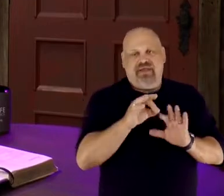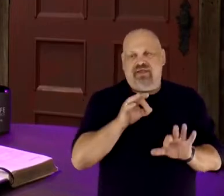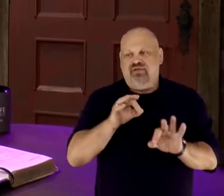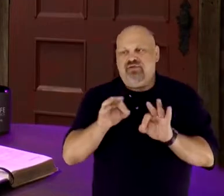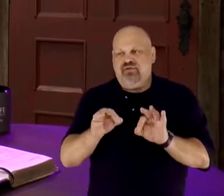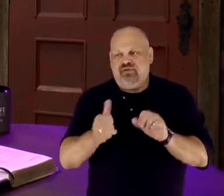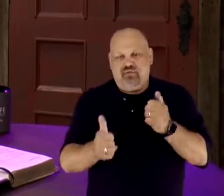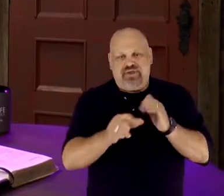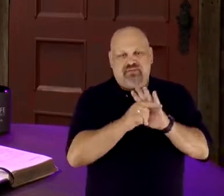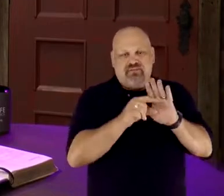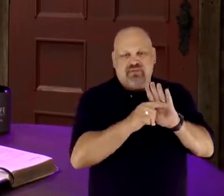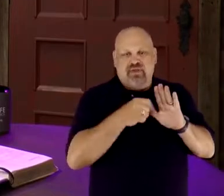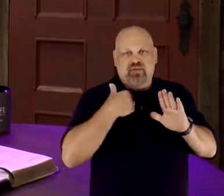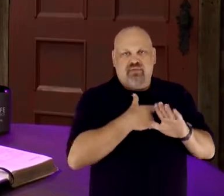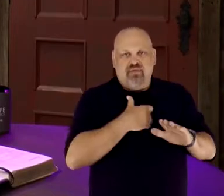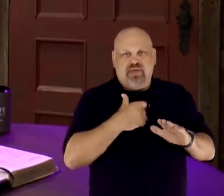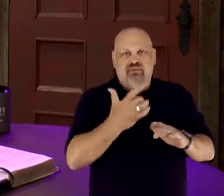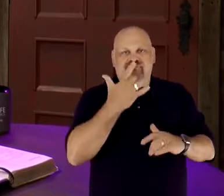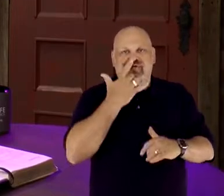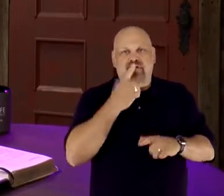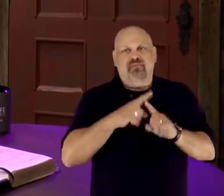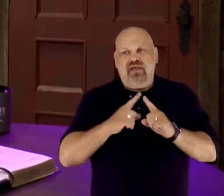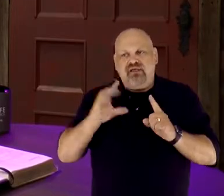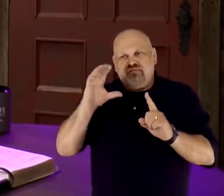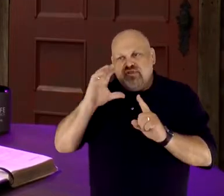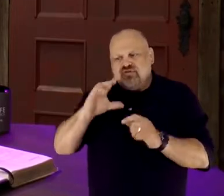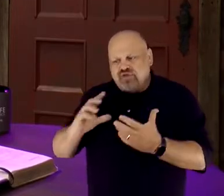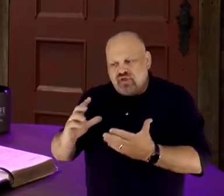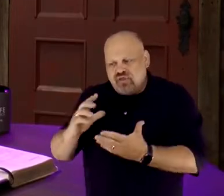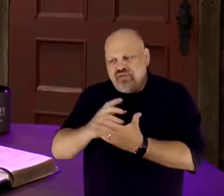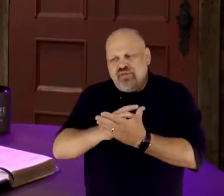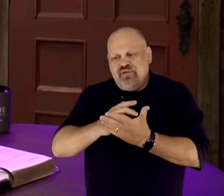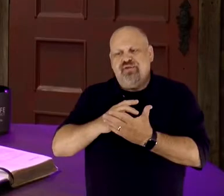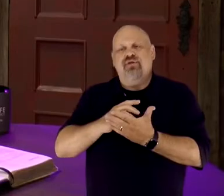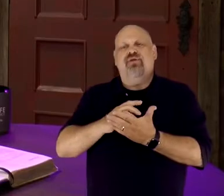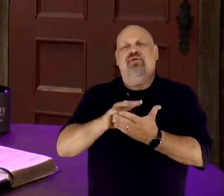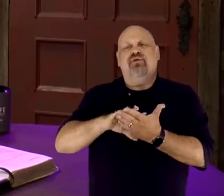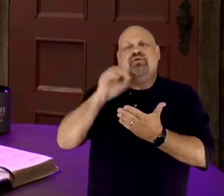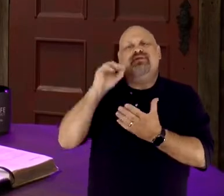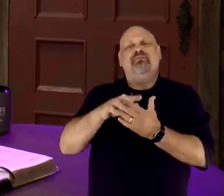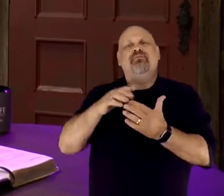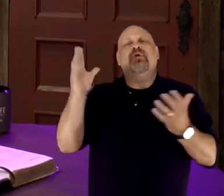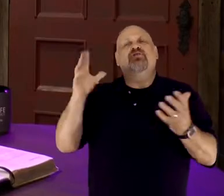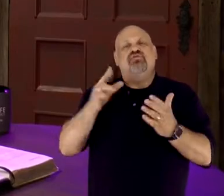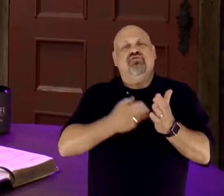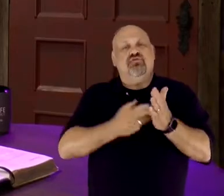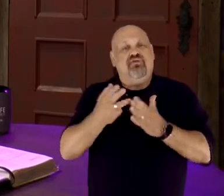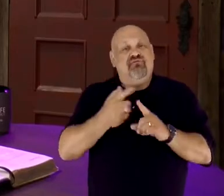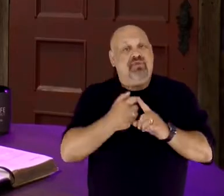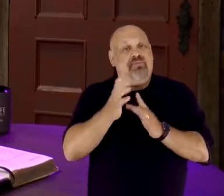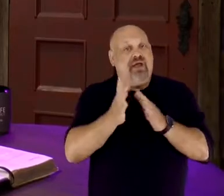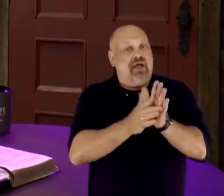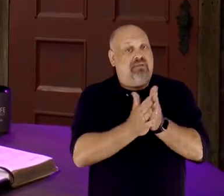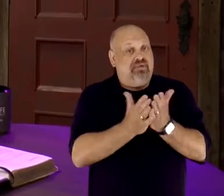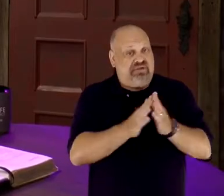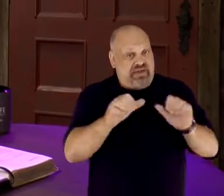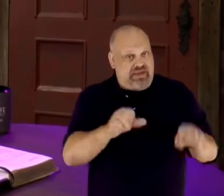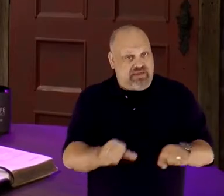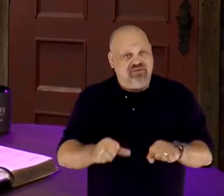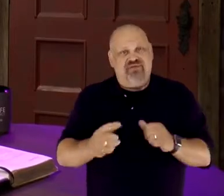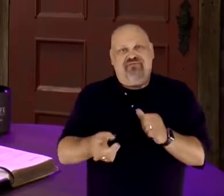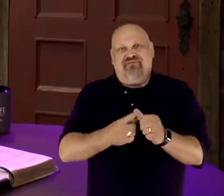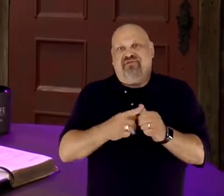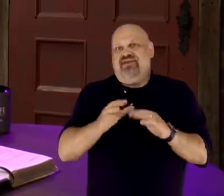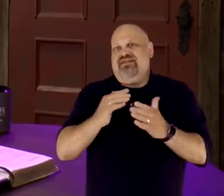but seek to glean as much truth from the Bible as we can. So, the first on our list of